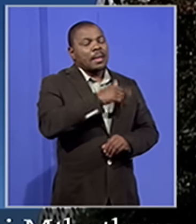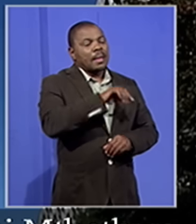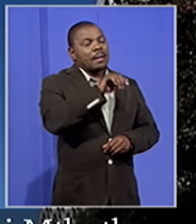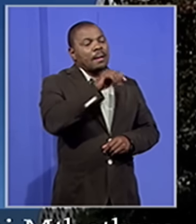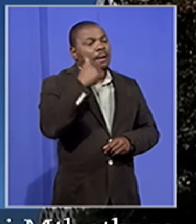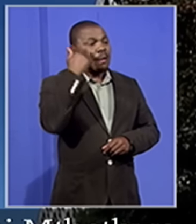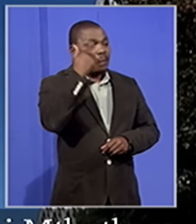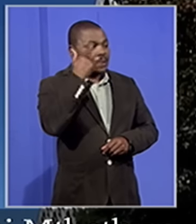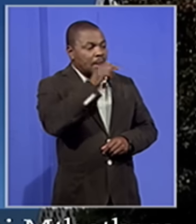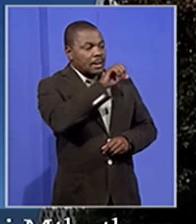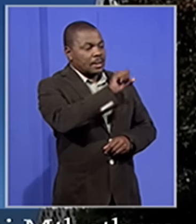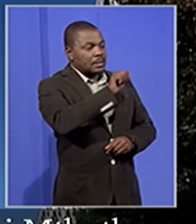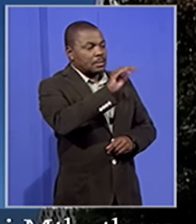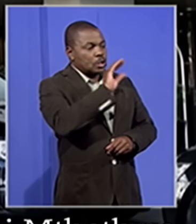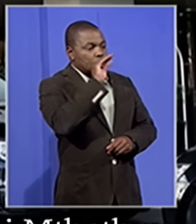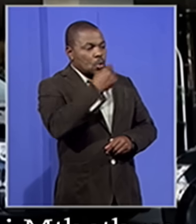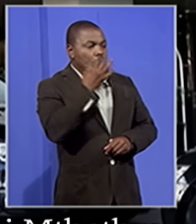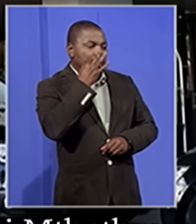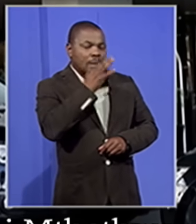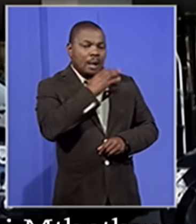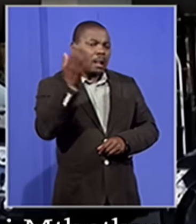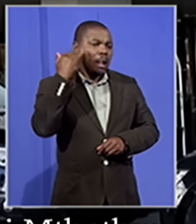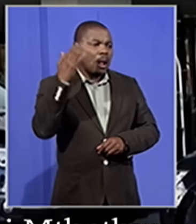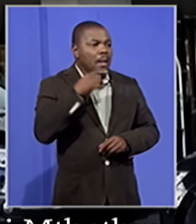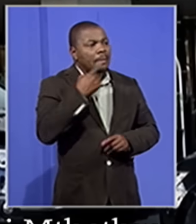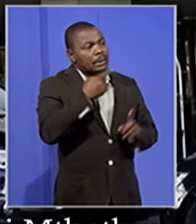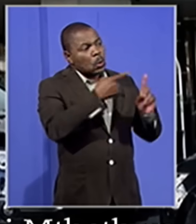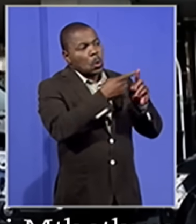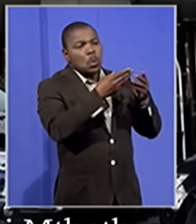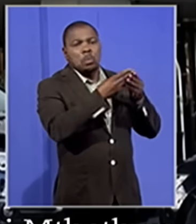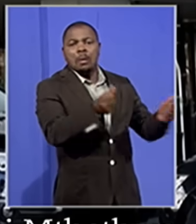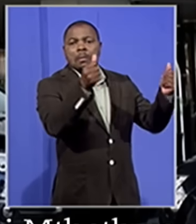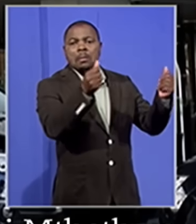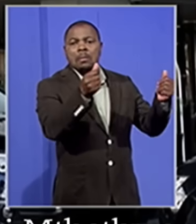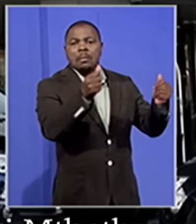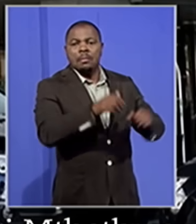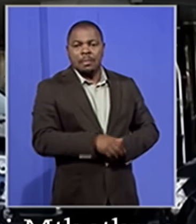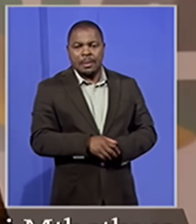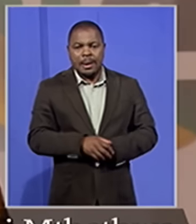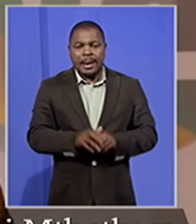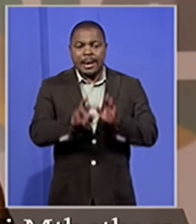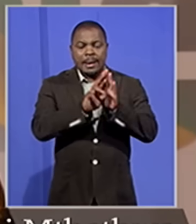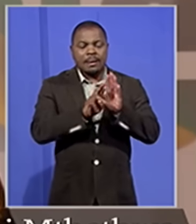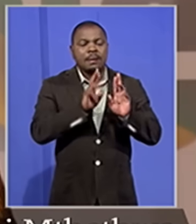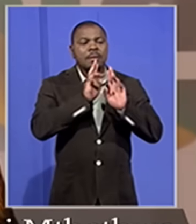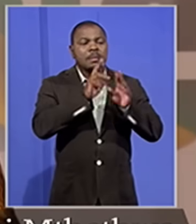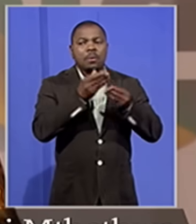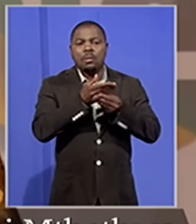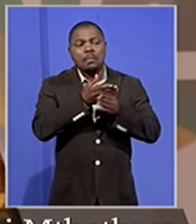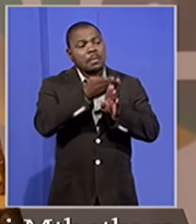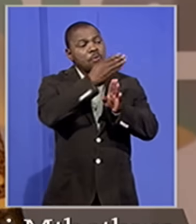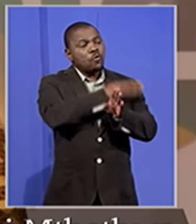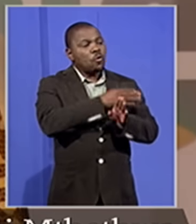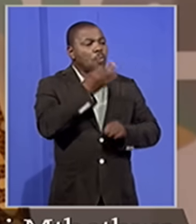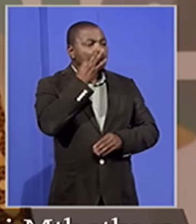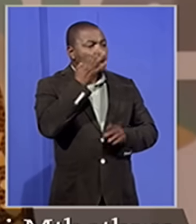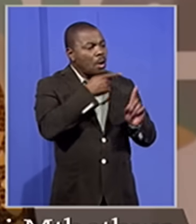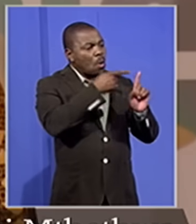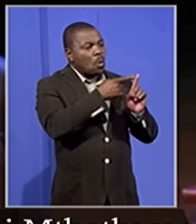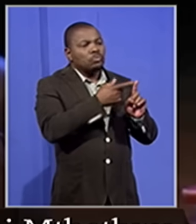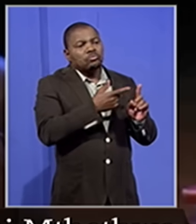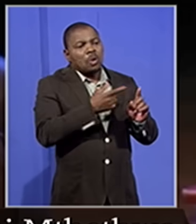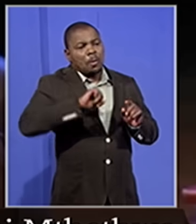Mthethwa a ile a tlalehwa a lahlehile. Yes, there have been reports that the ambassador had been reported missing by his